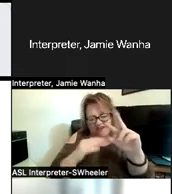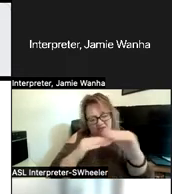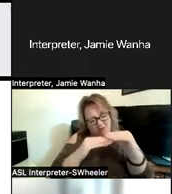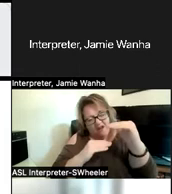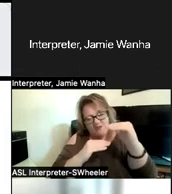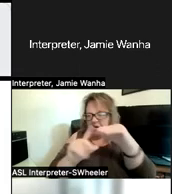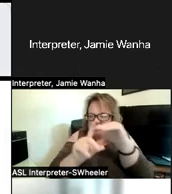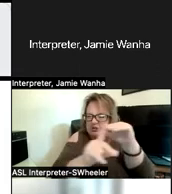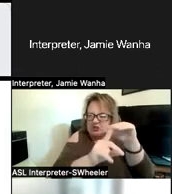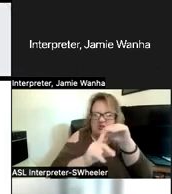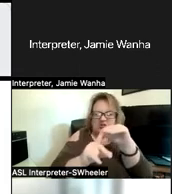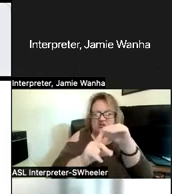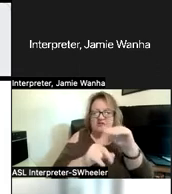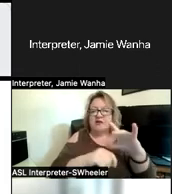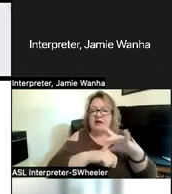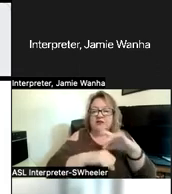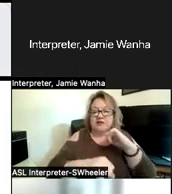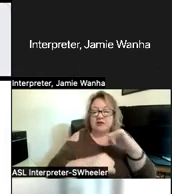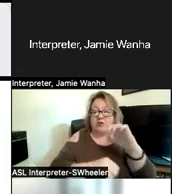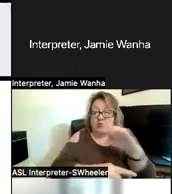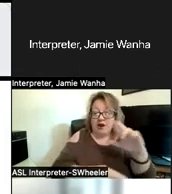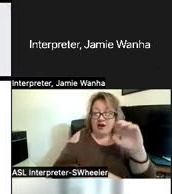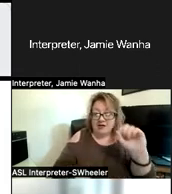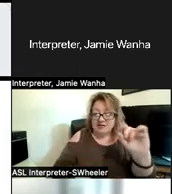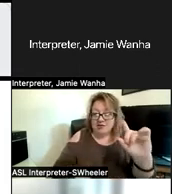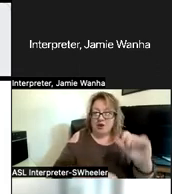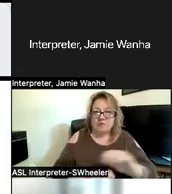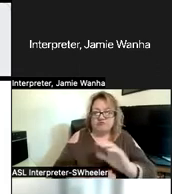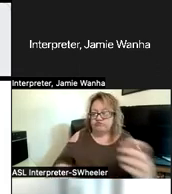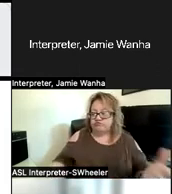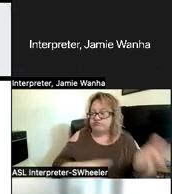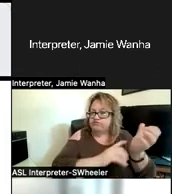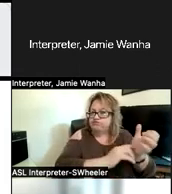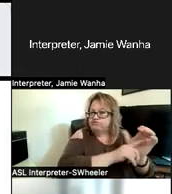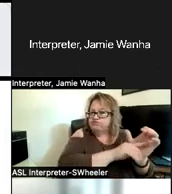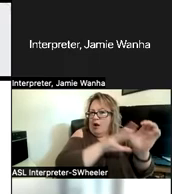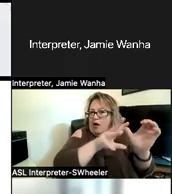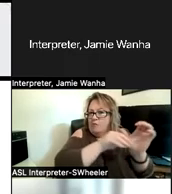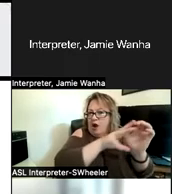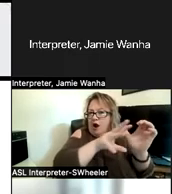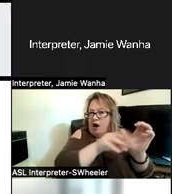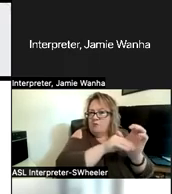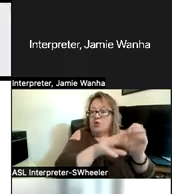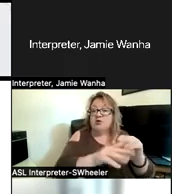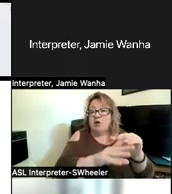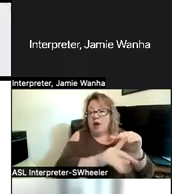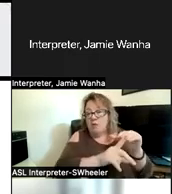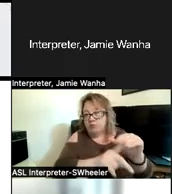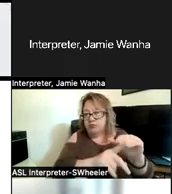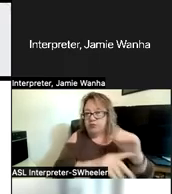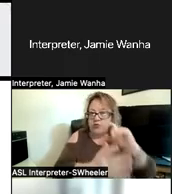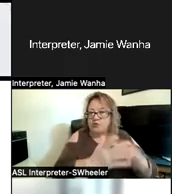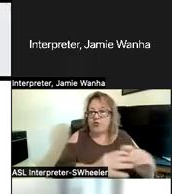scale. Shake Ready SD will activate. It will send the users a push notification with an